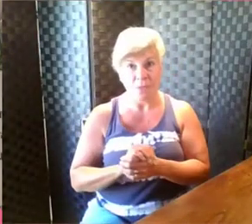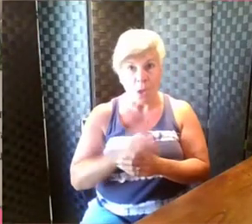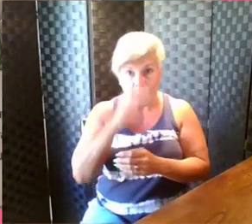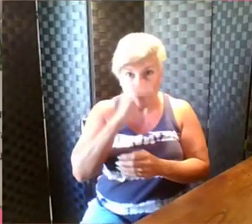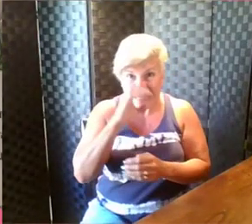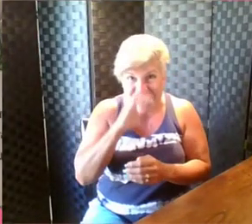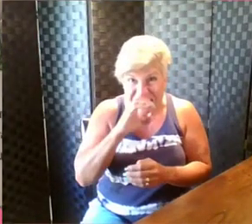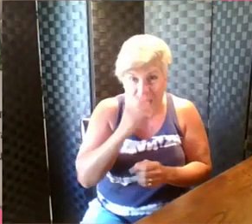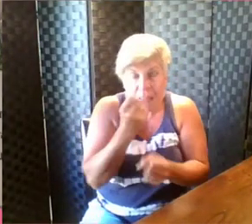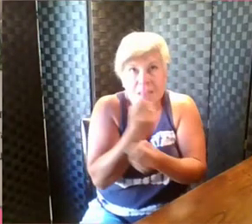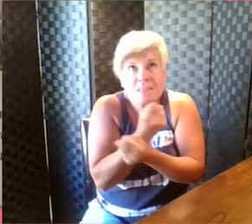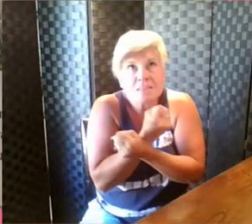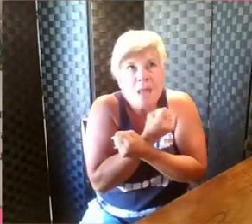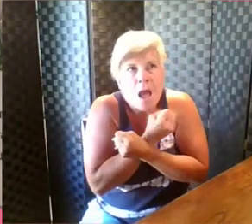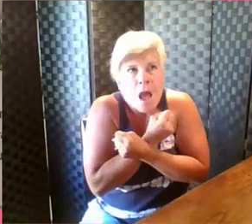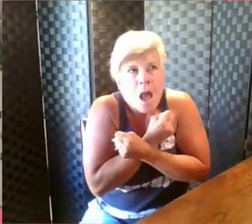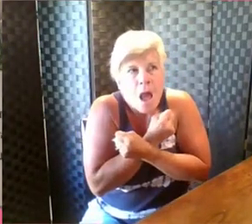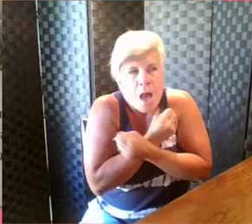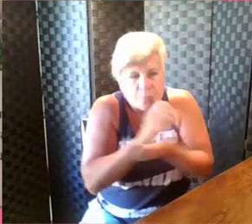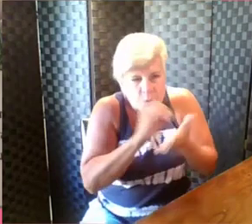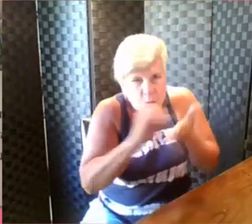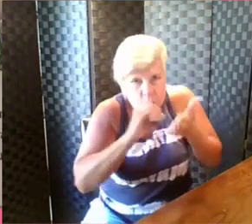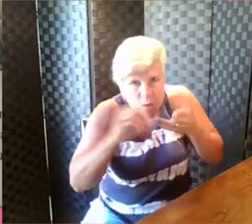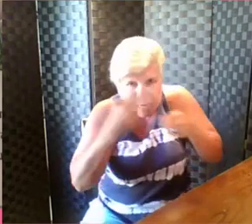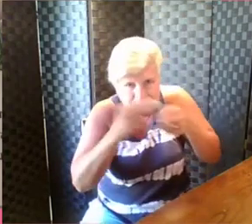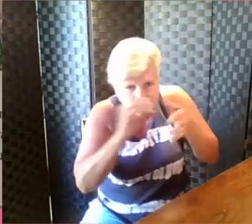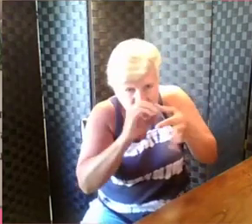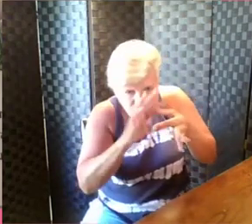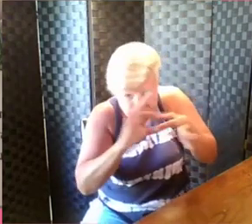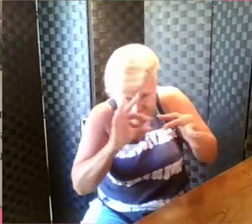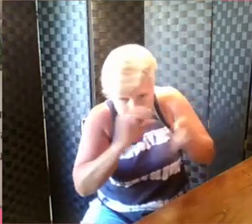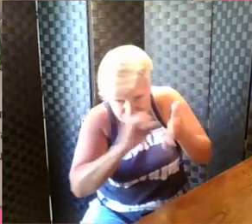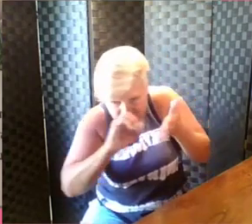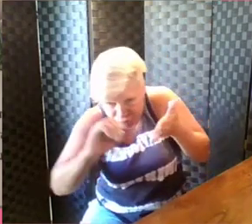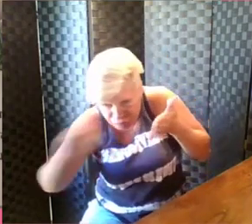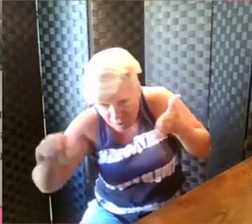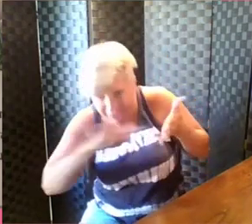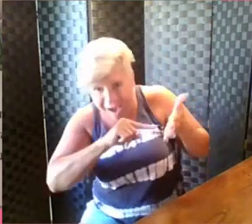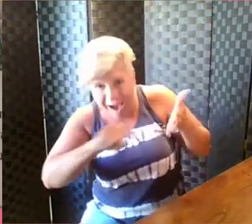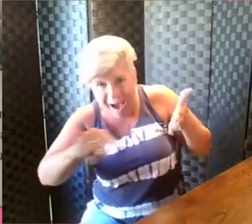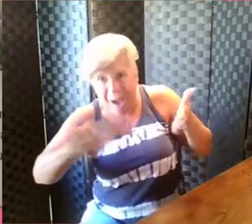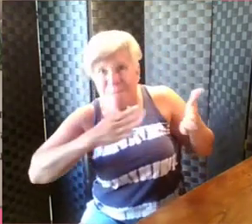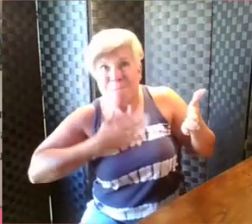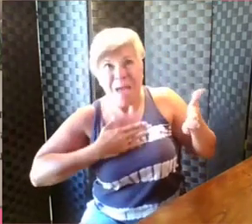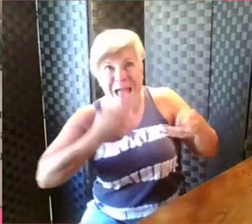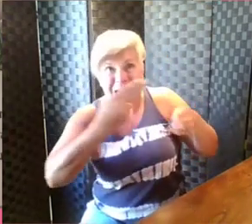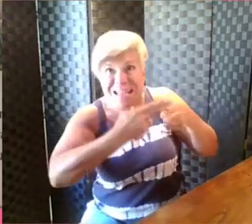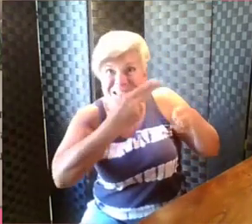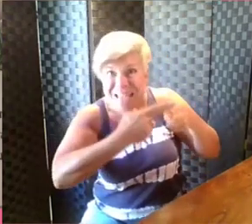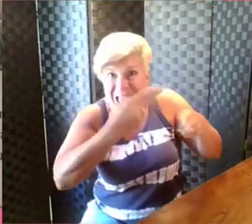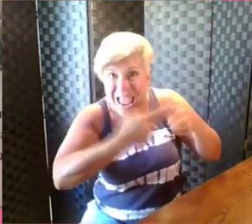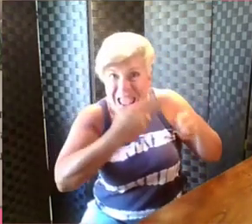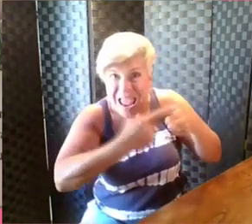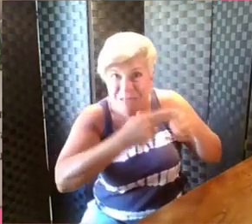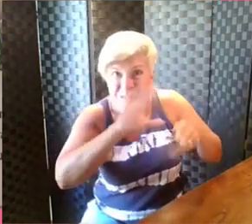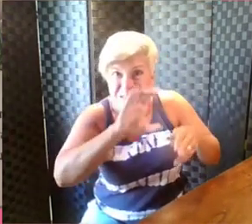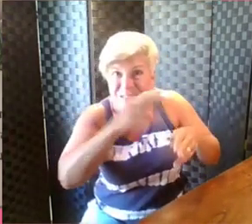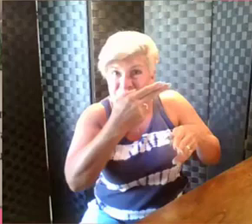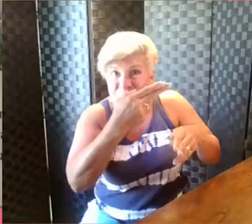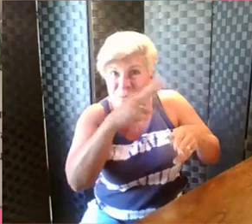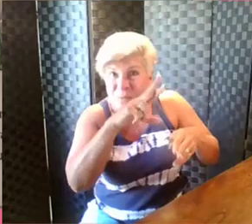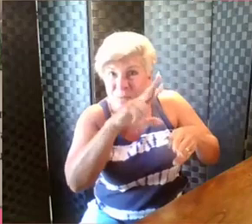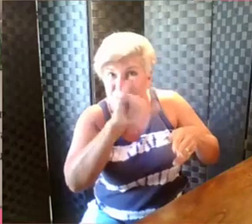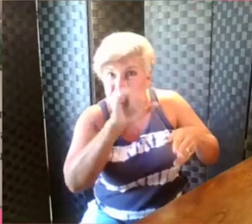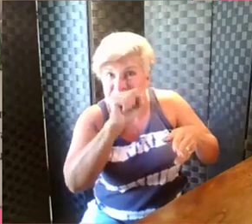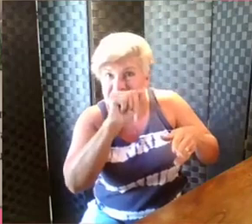Chrysanthemum loved the way her name looked when it was written with ink on an envelope. She loved the way it looked when it was written with icing on